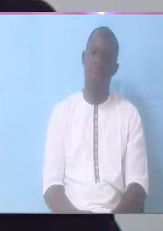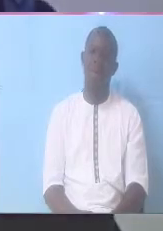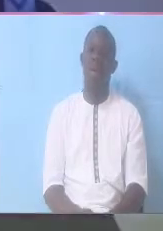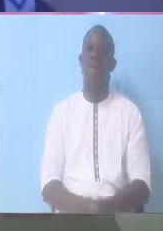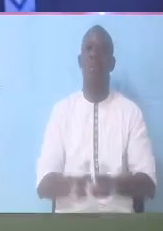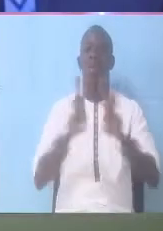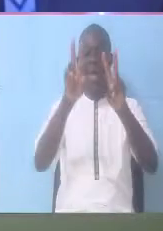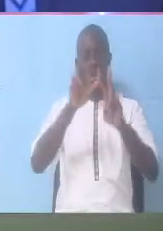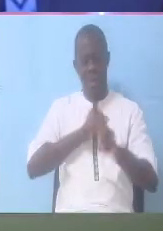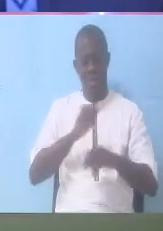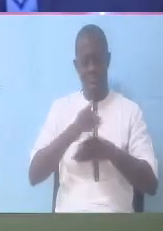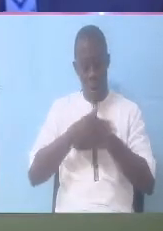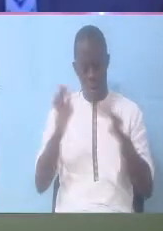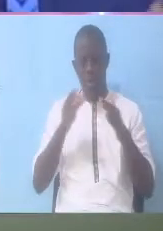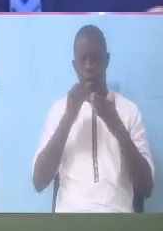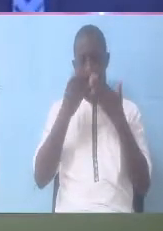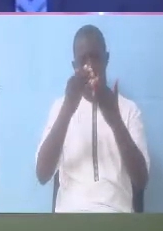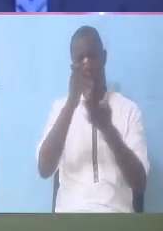you. Yes.